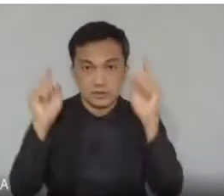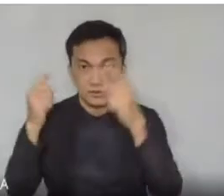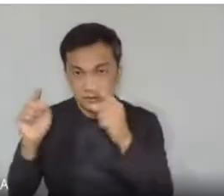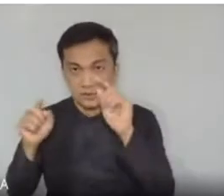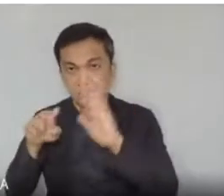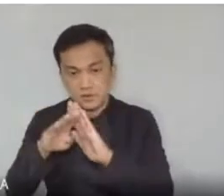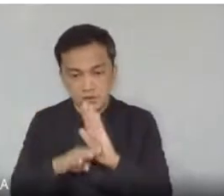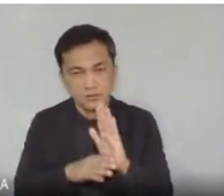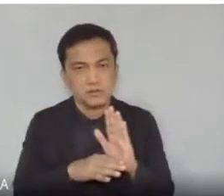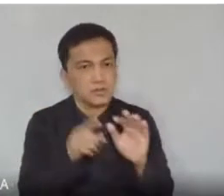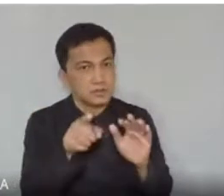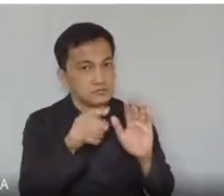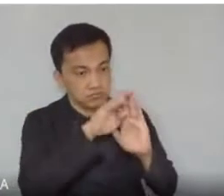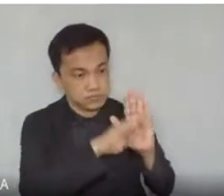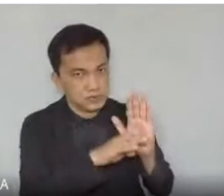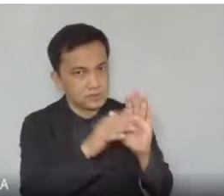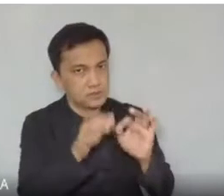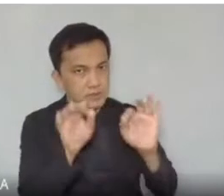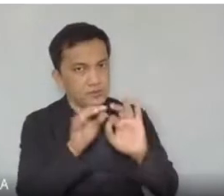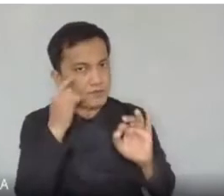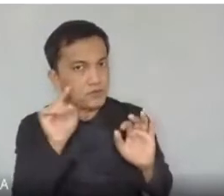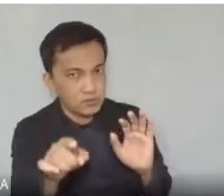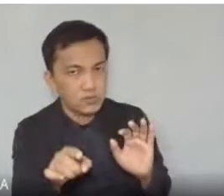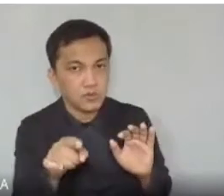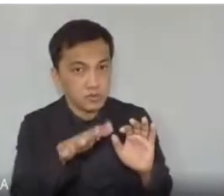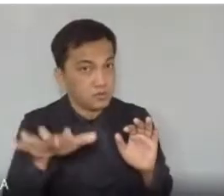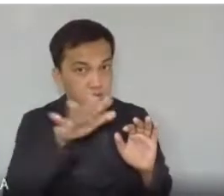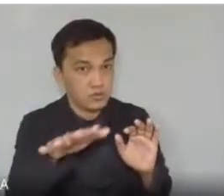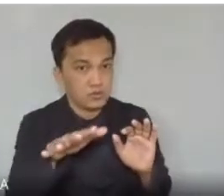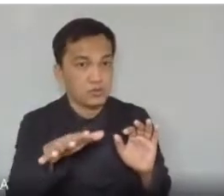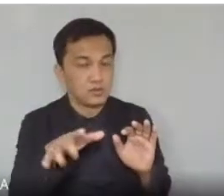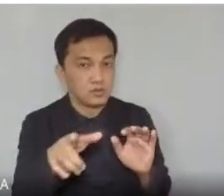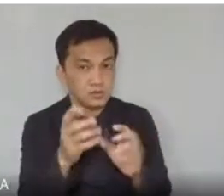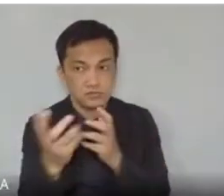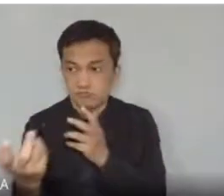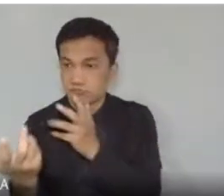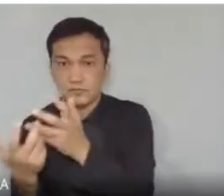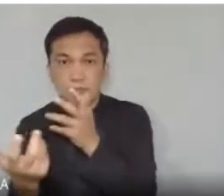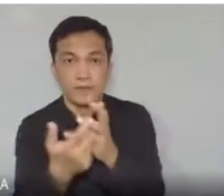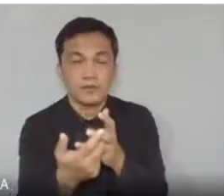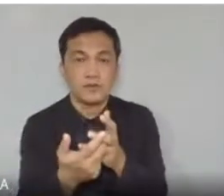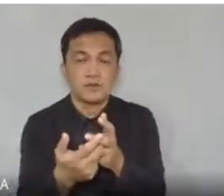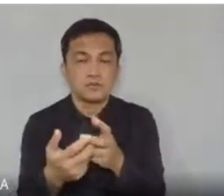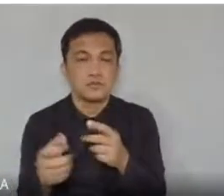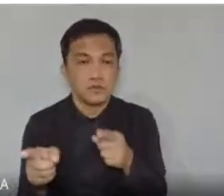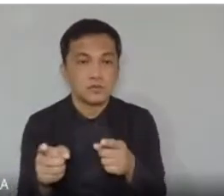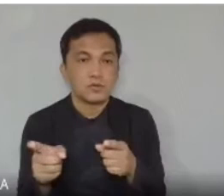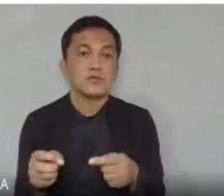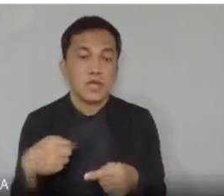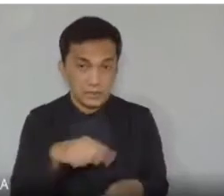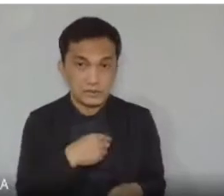on telemedicine. For example, the access of patients through ICT is a driver of